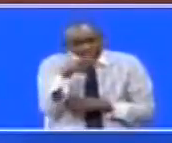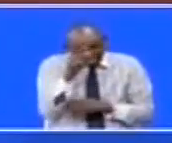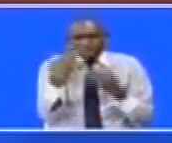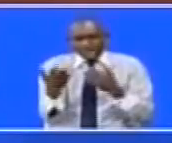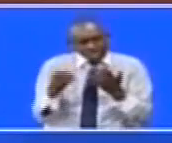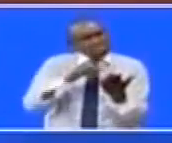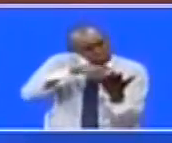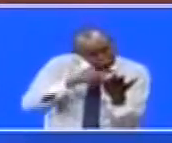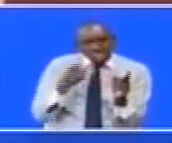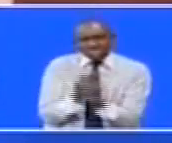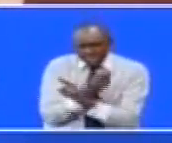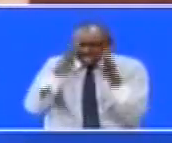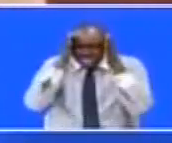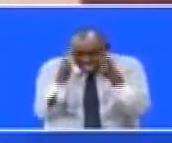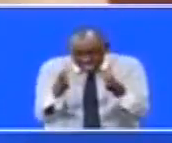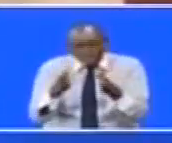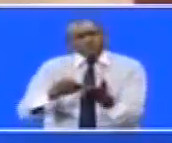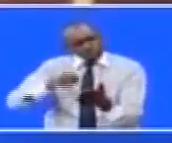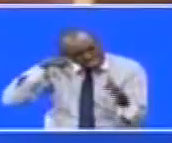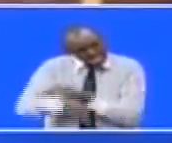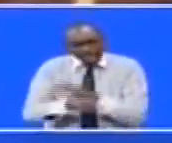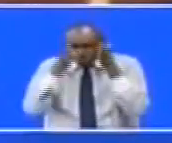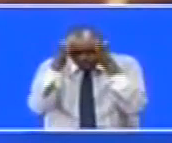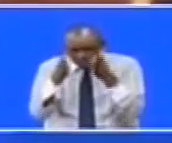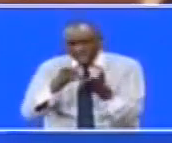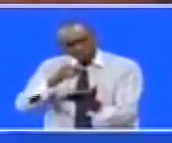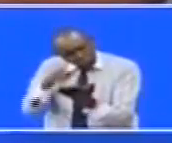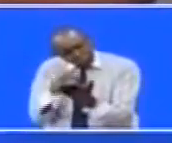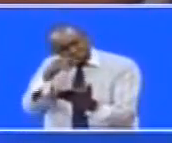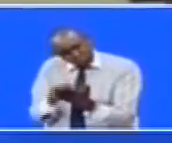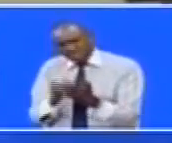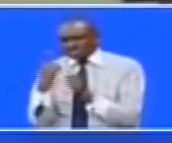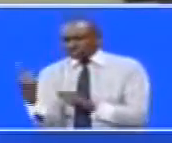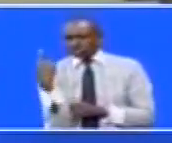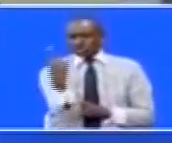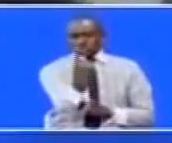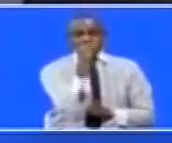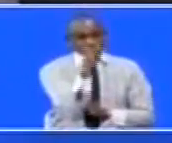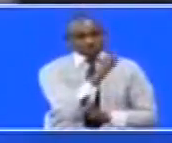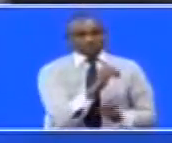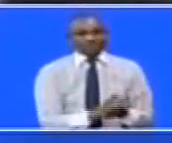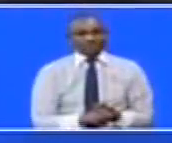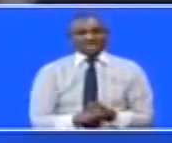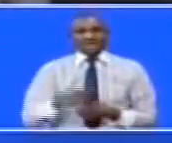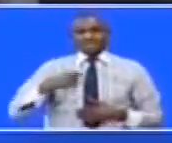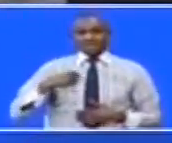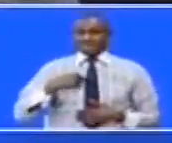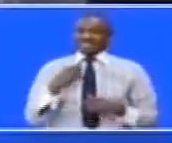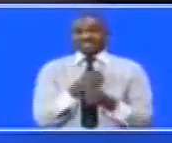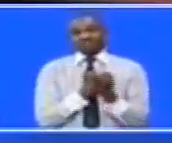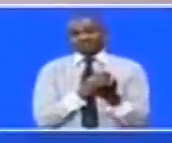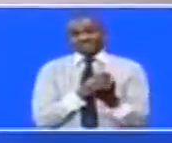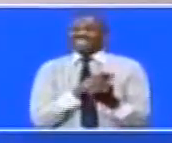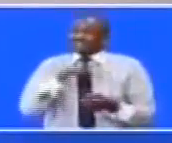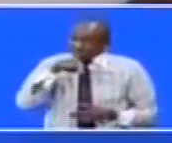paperwork, lost in deep concentration. Every detail counts. How does men look?